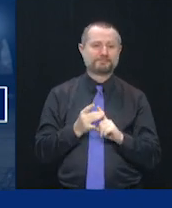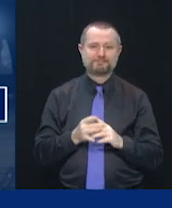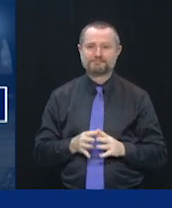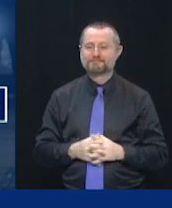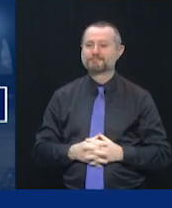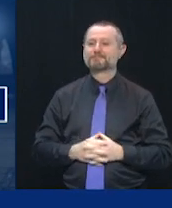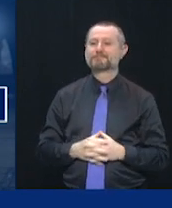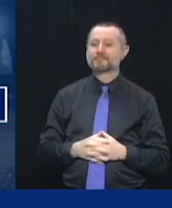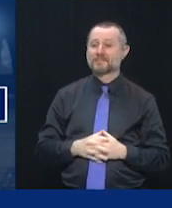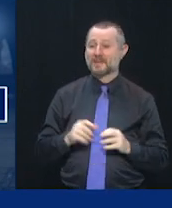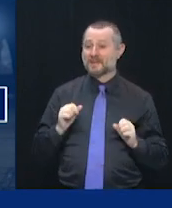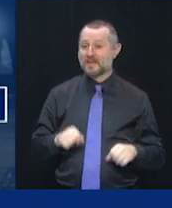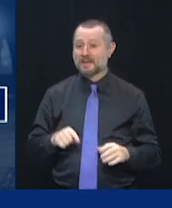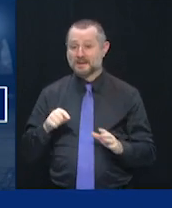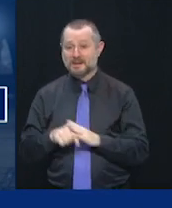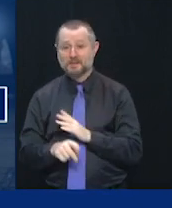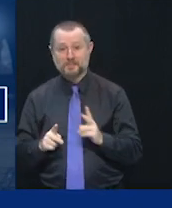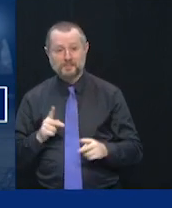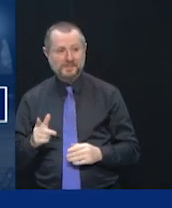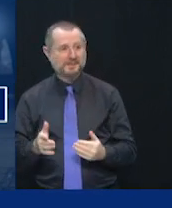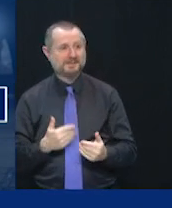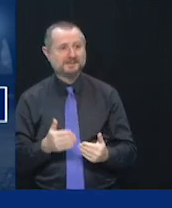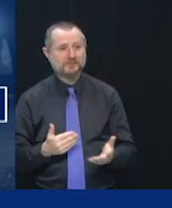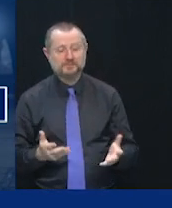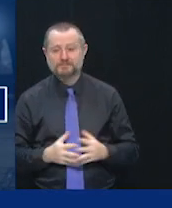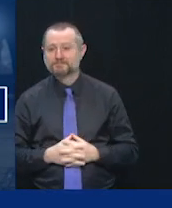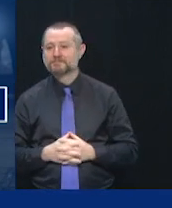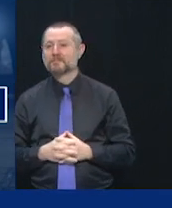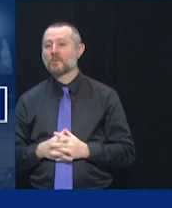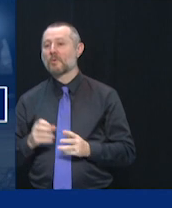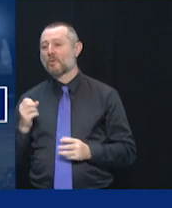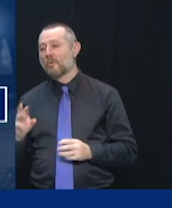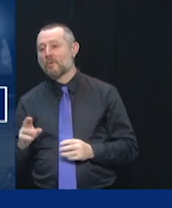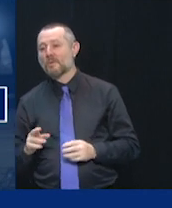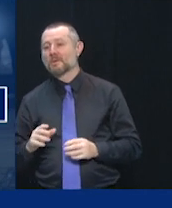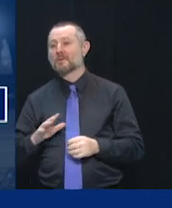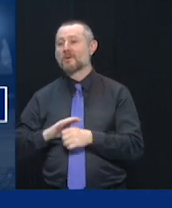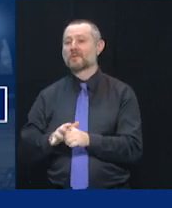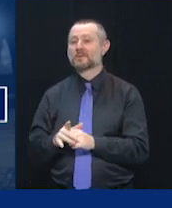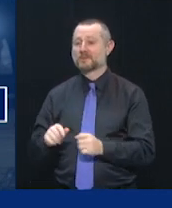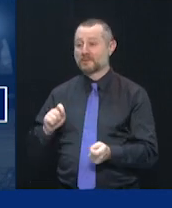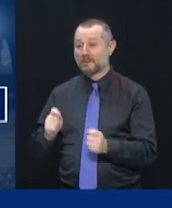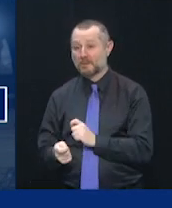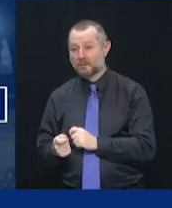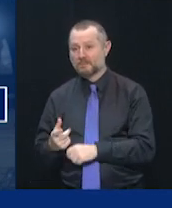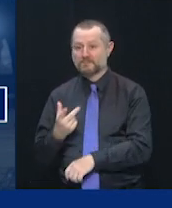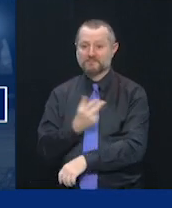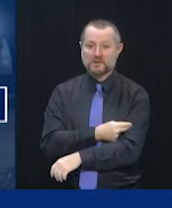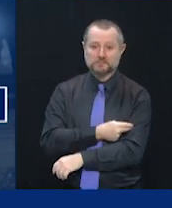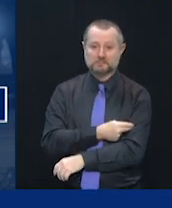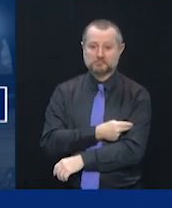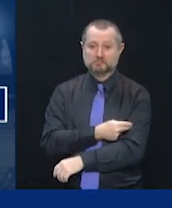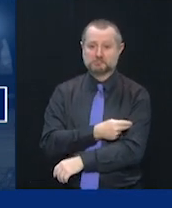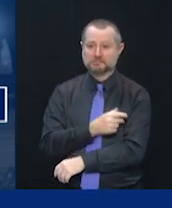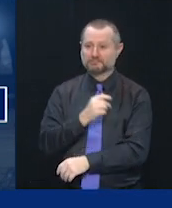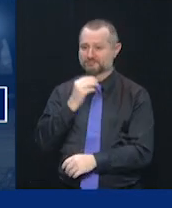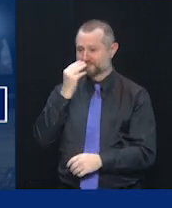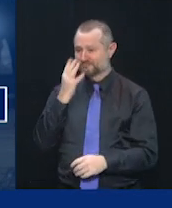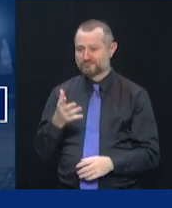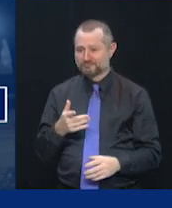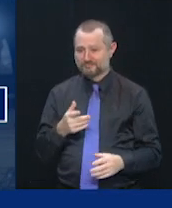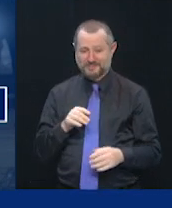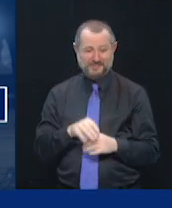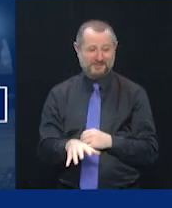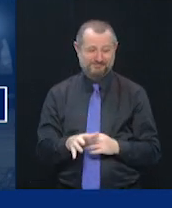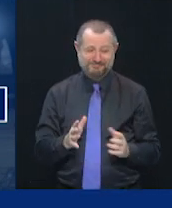lethal, or a variant strain that is resistant to the vaccine. Those could all be game changers. So